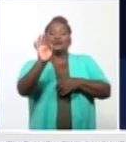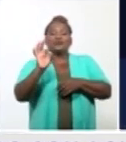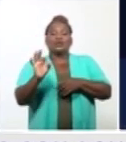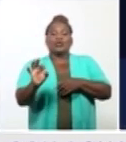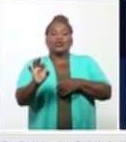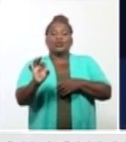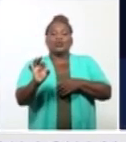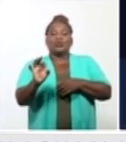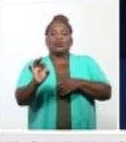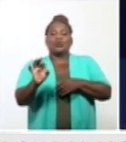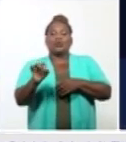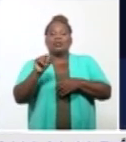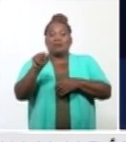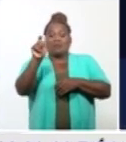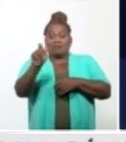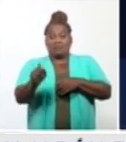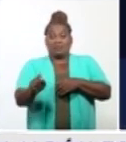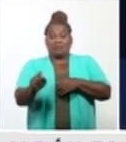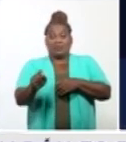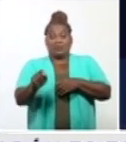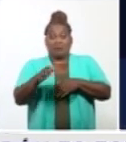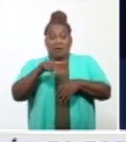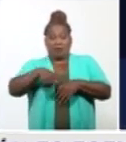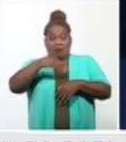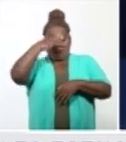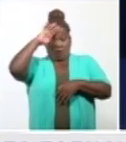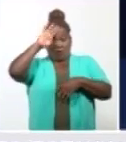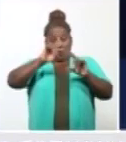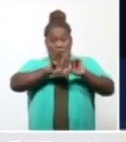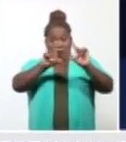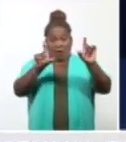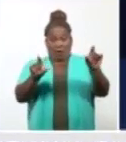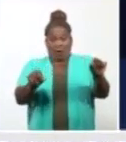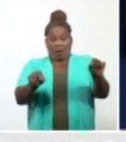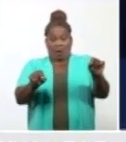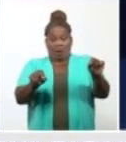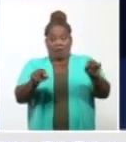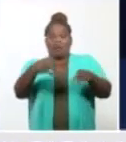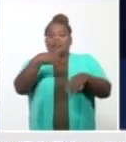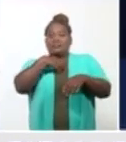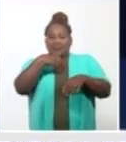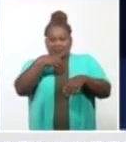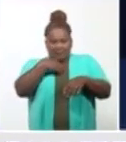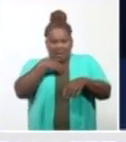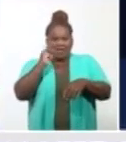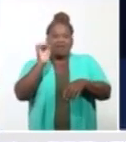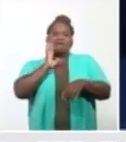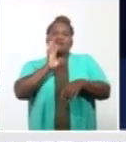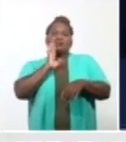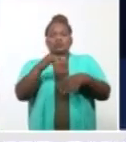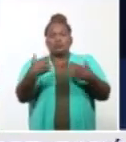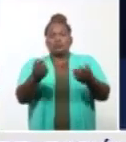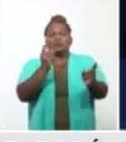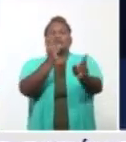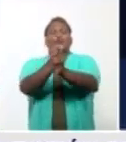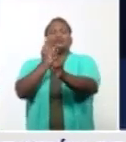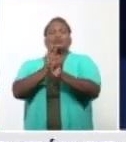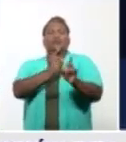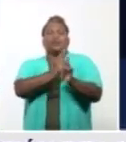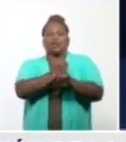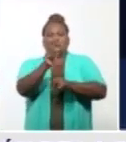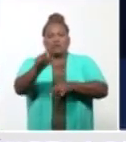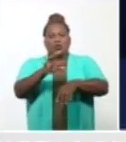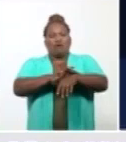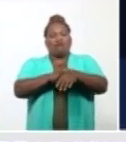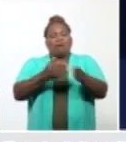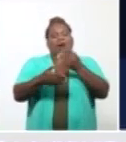the cases of the epidemic in our country pues han tenido have had as a source of infection a contact with a case